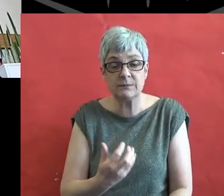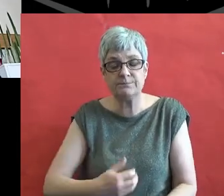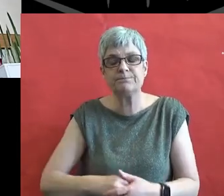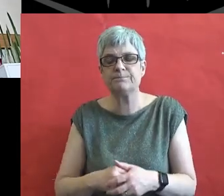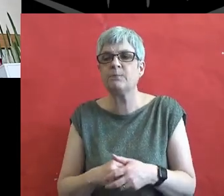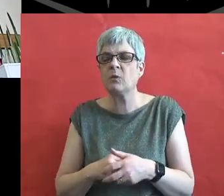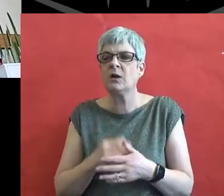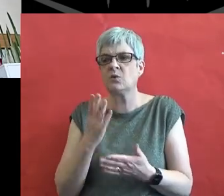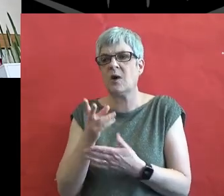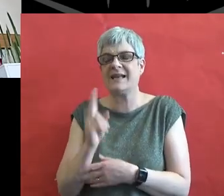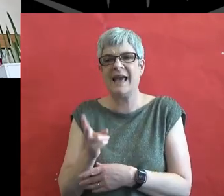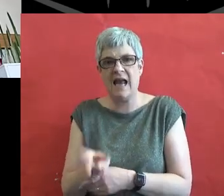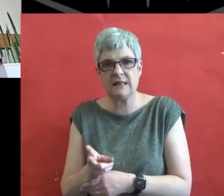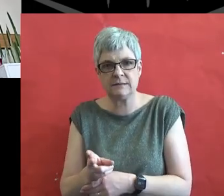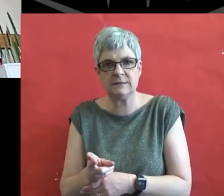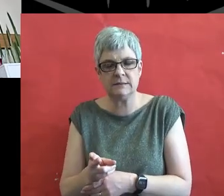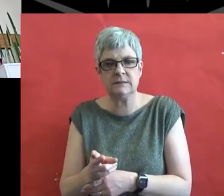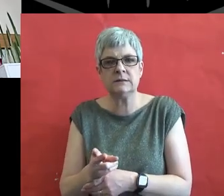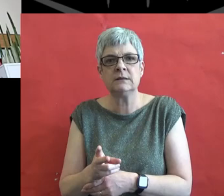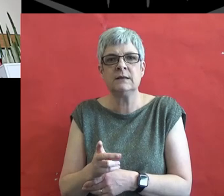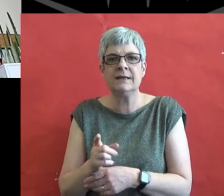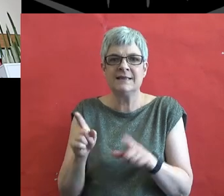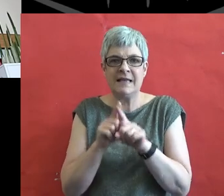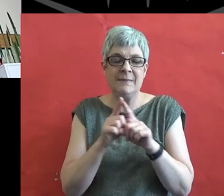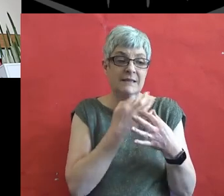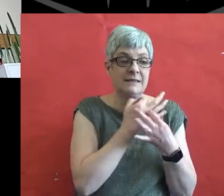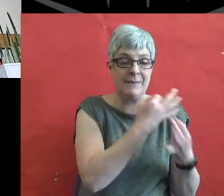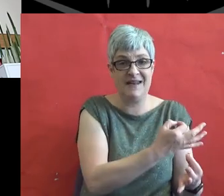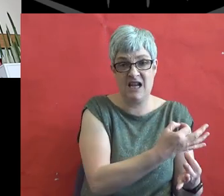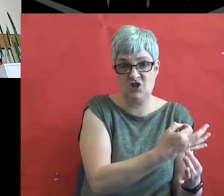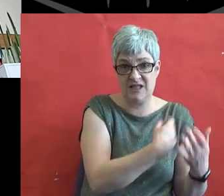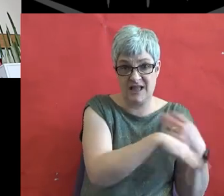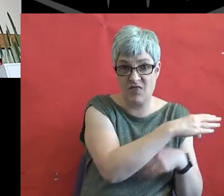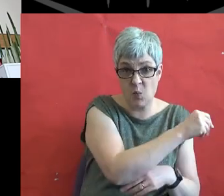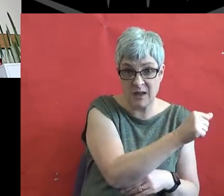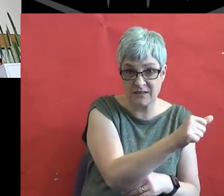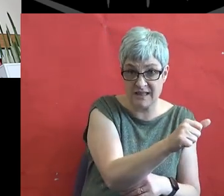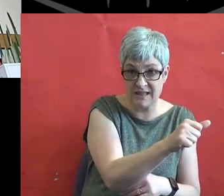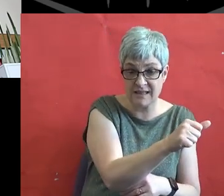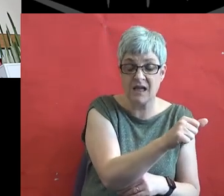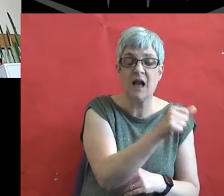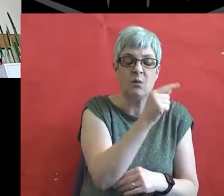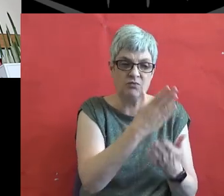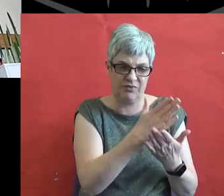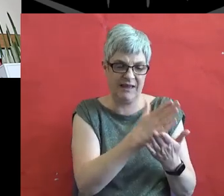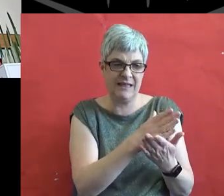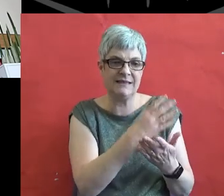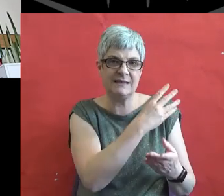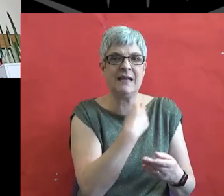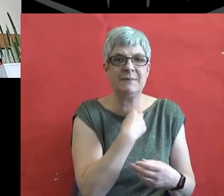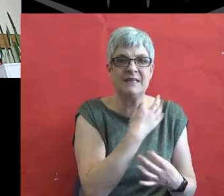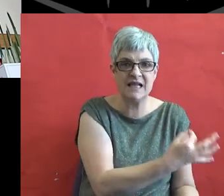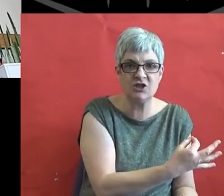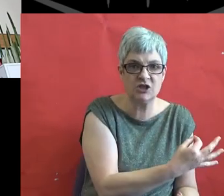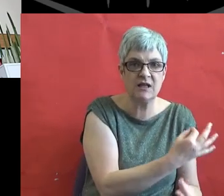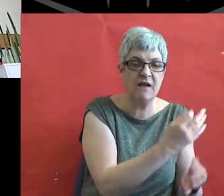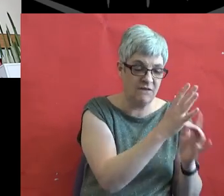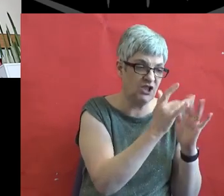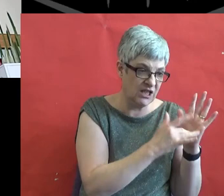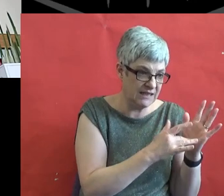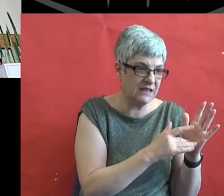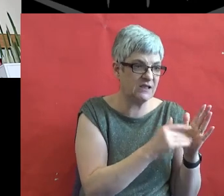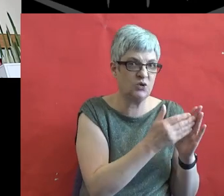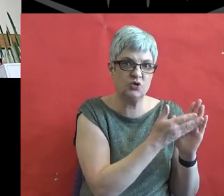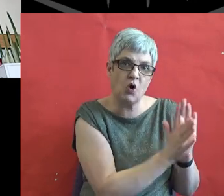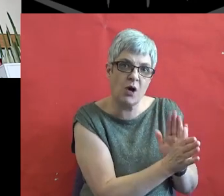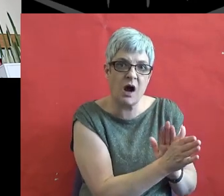And again, just as the temptations in the wilderness were temptations for Jesus to take shortcuts,